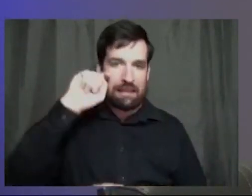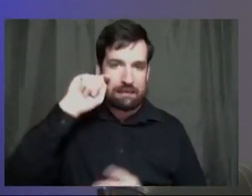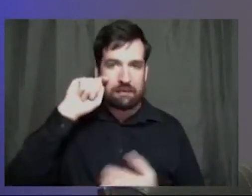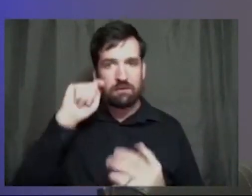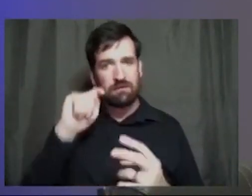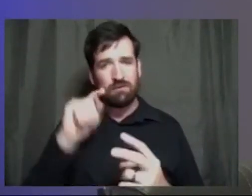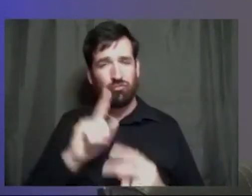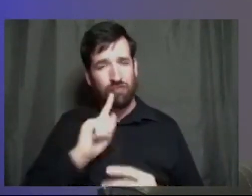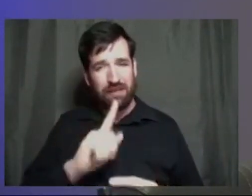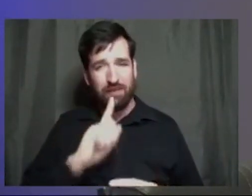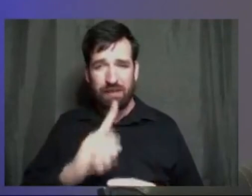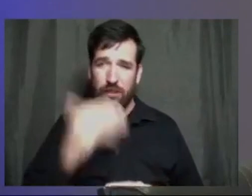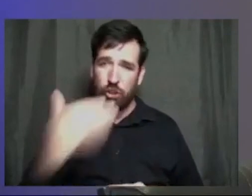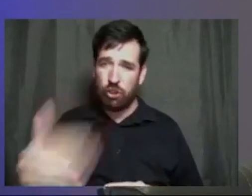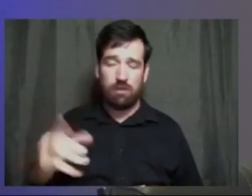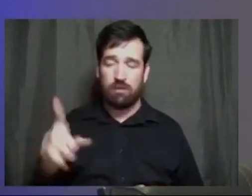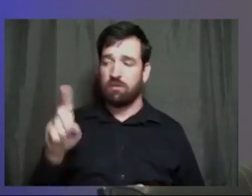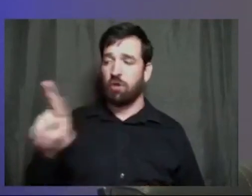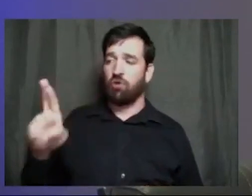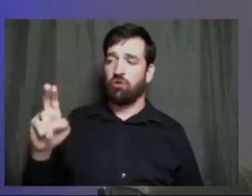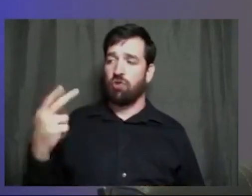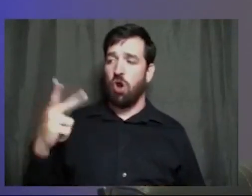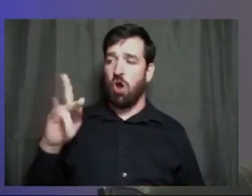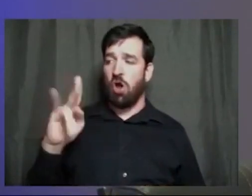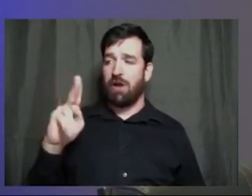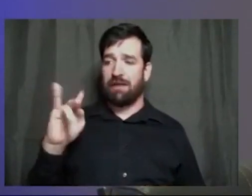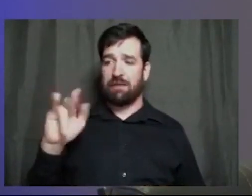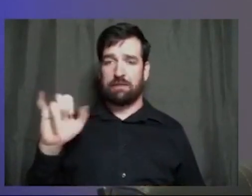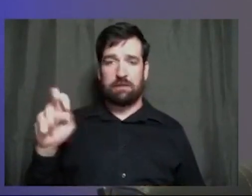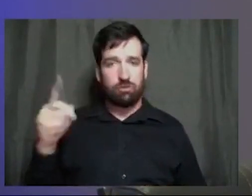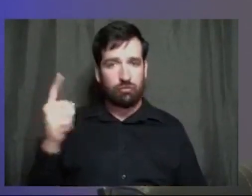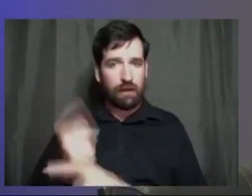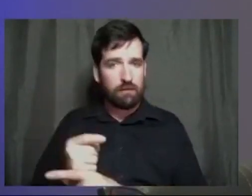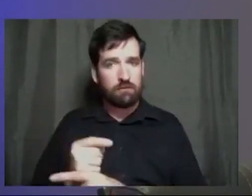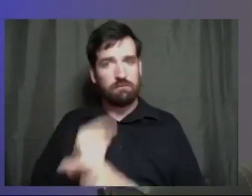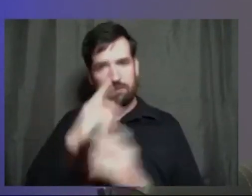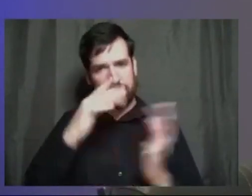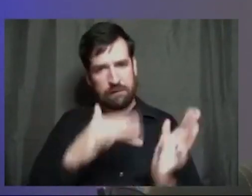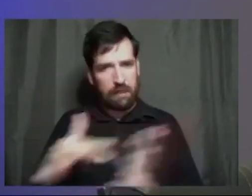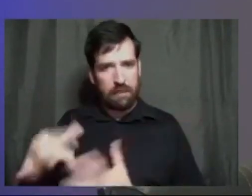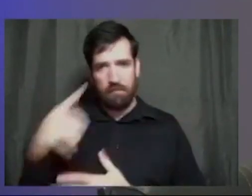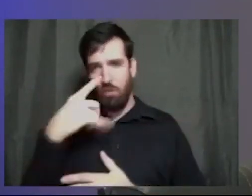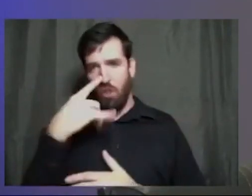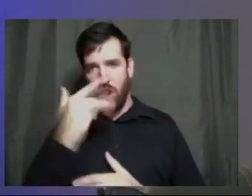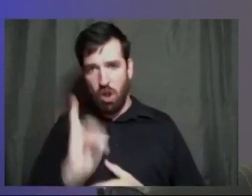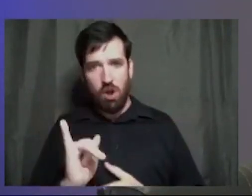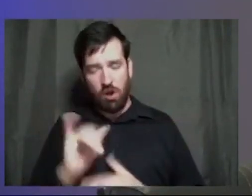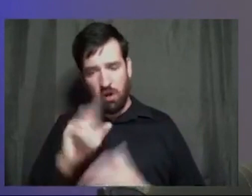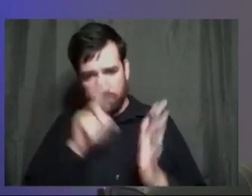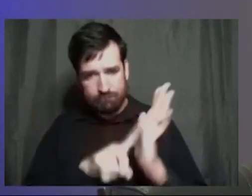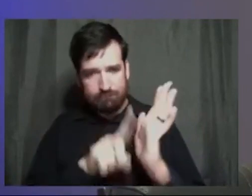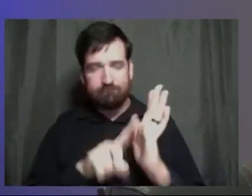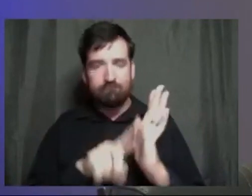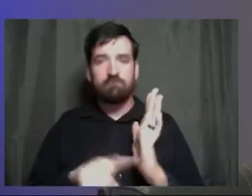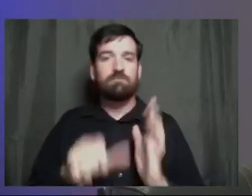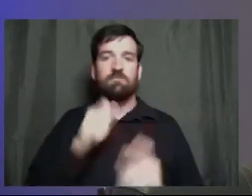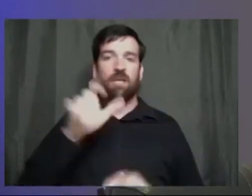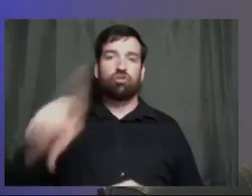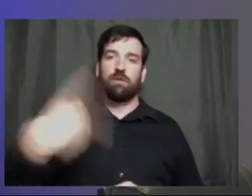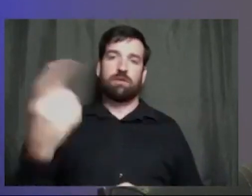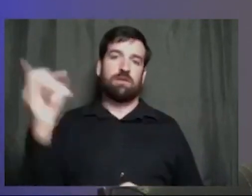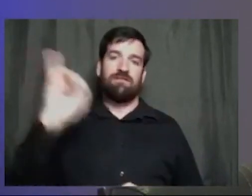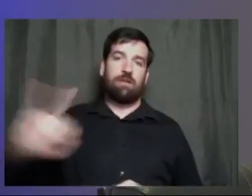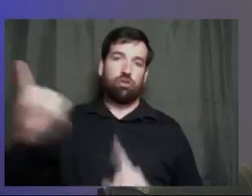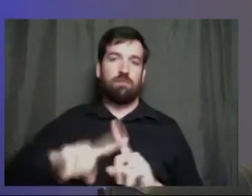good. And the studies did look at preventing symptomatic disease, not just infection overall. The vaccines